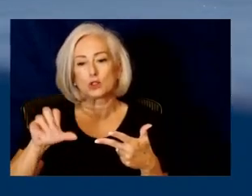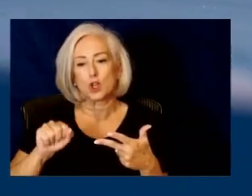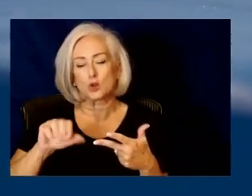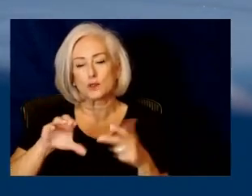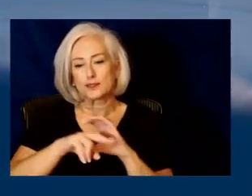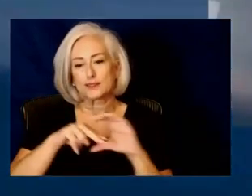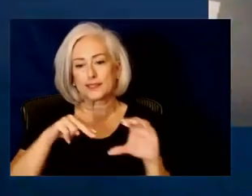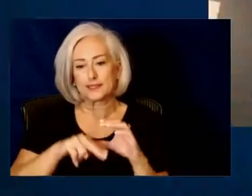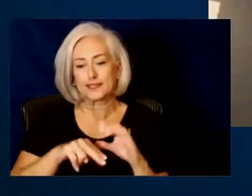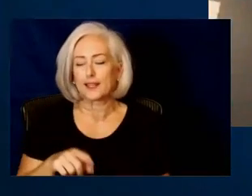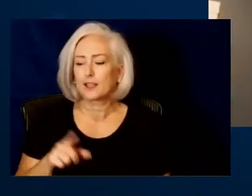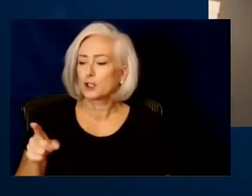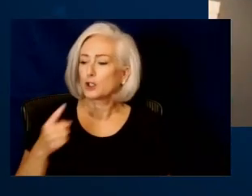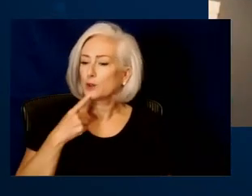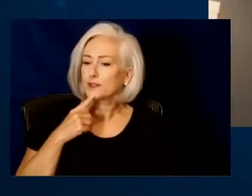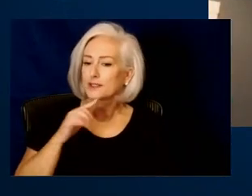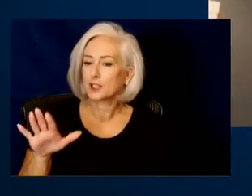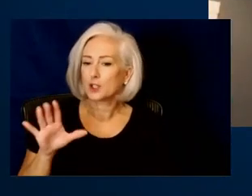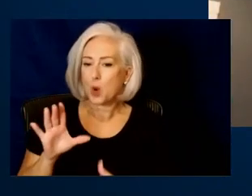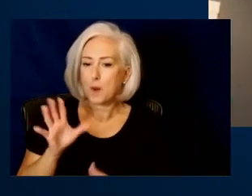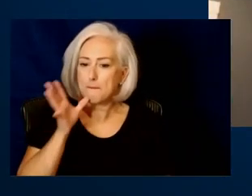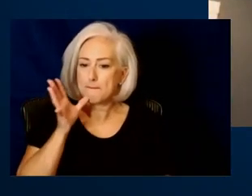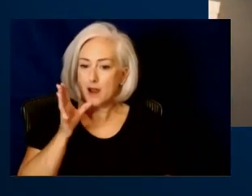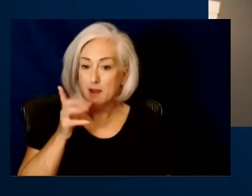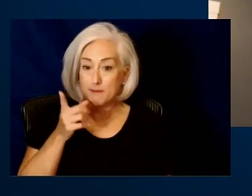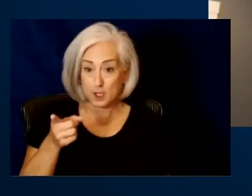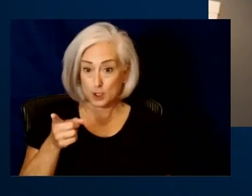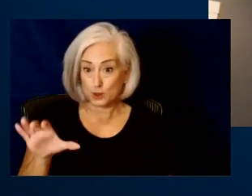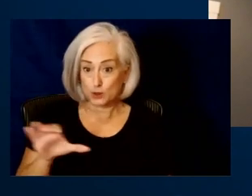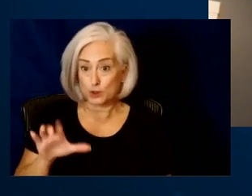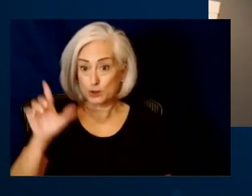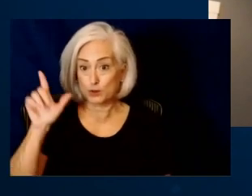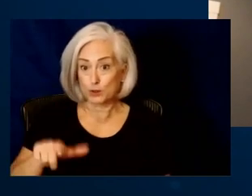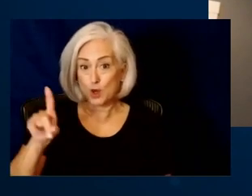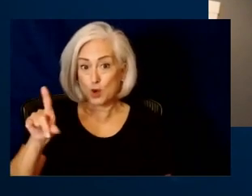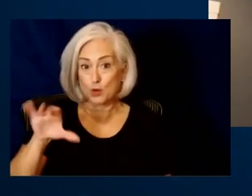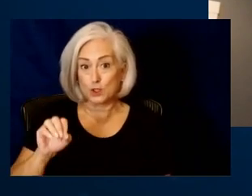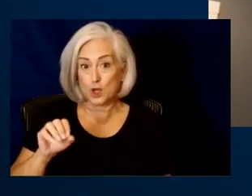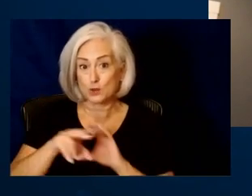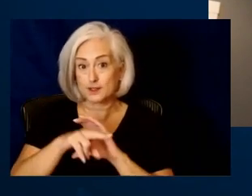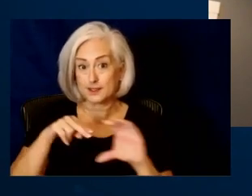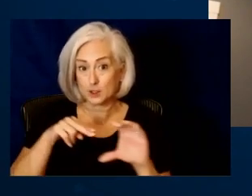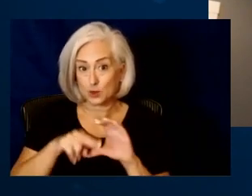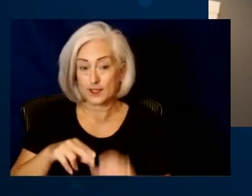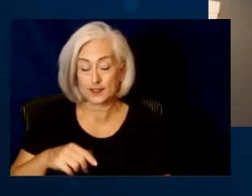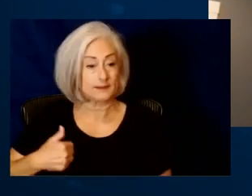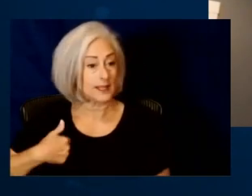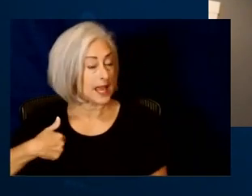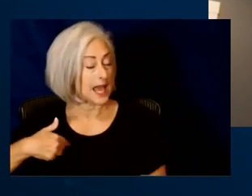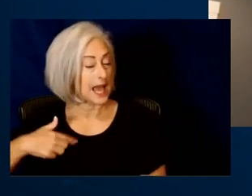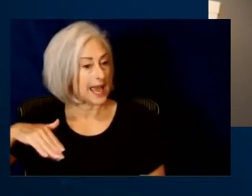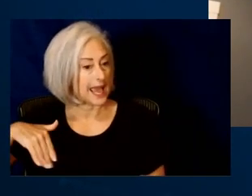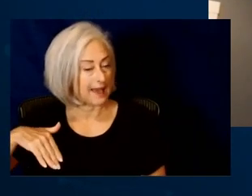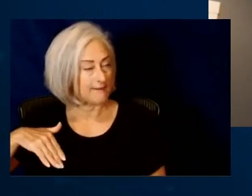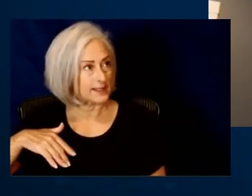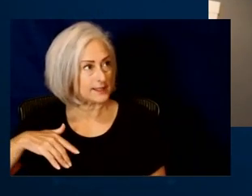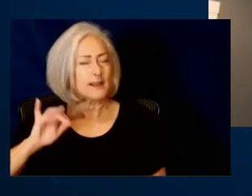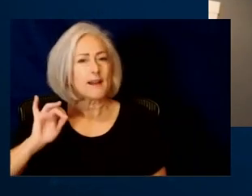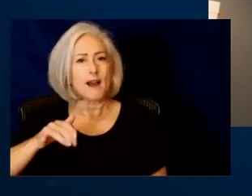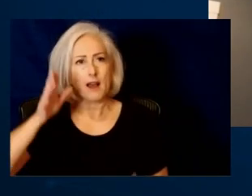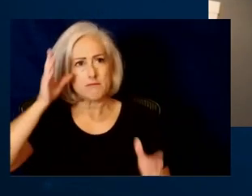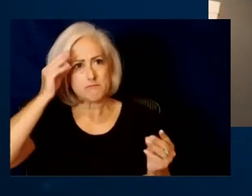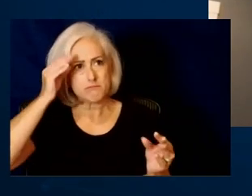mom. Do you get low-dose screenings? You know, I haven't yet. I'm listening to the program. I'm a